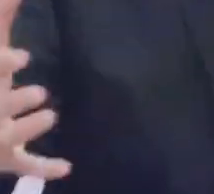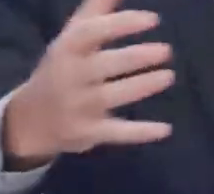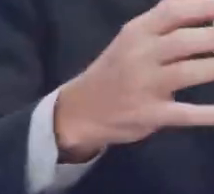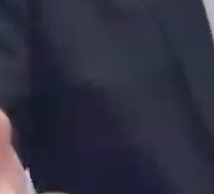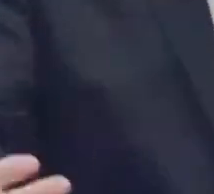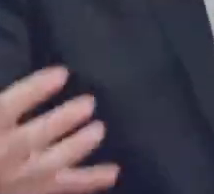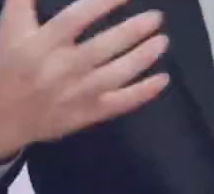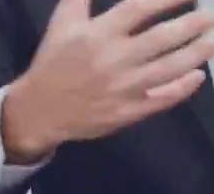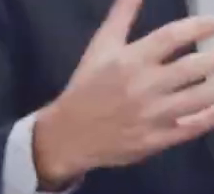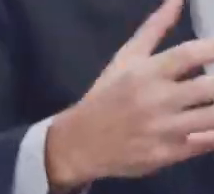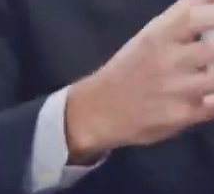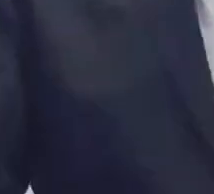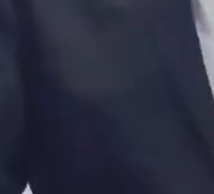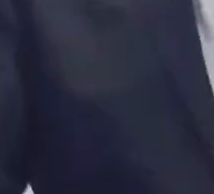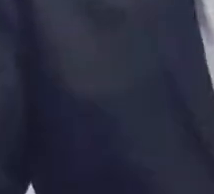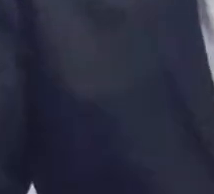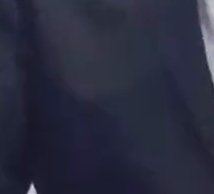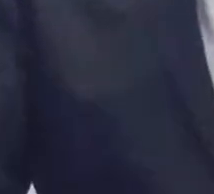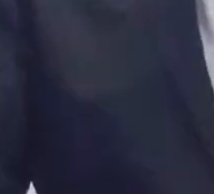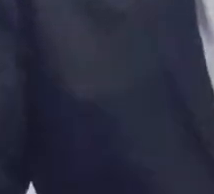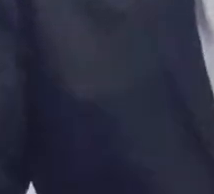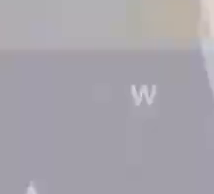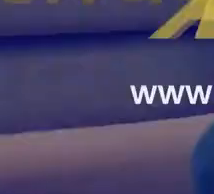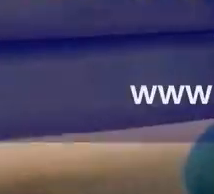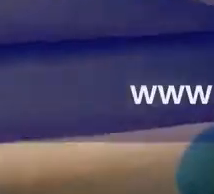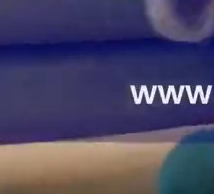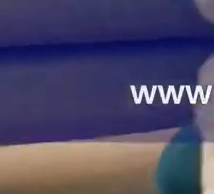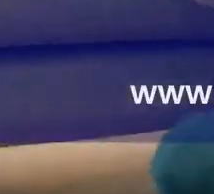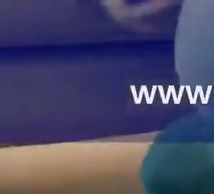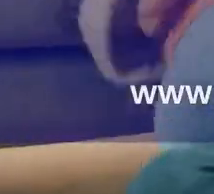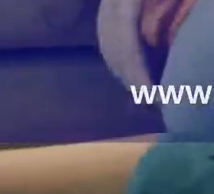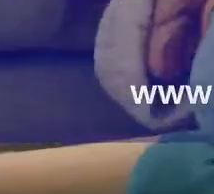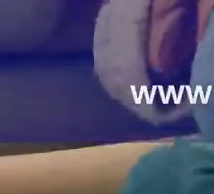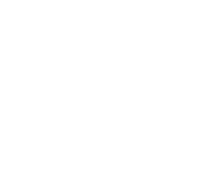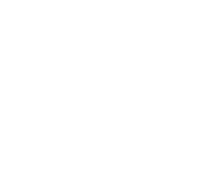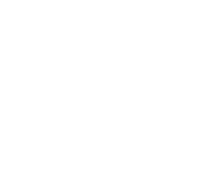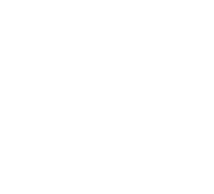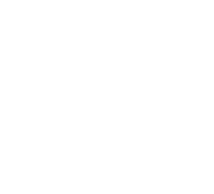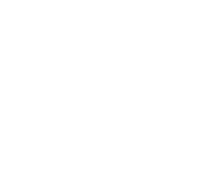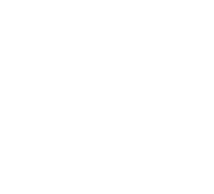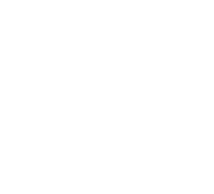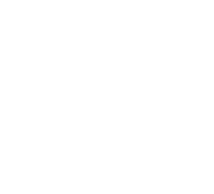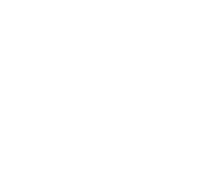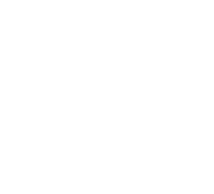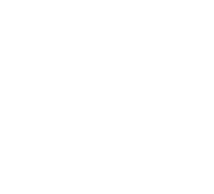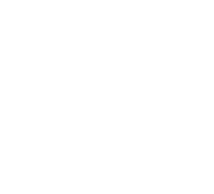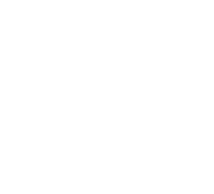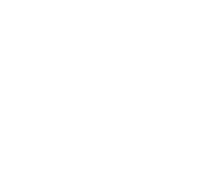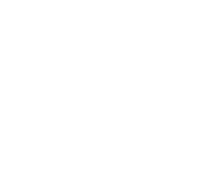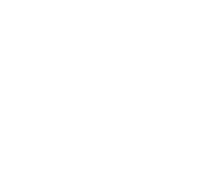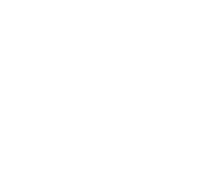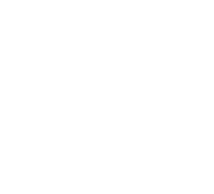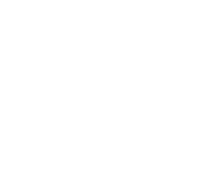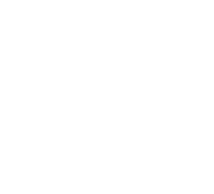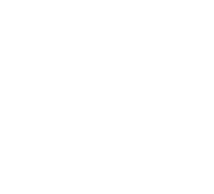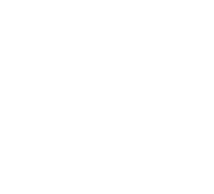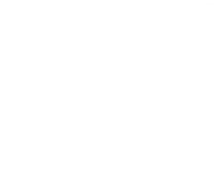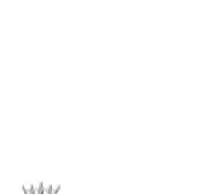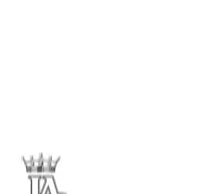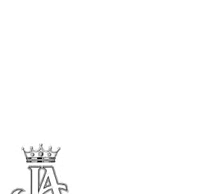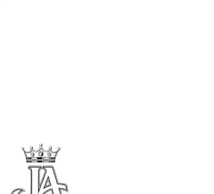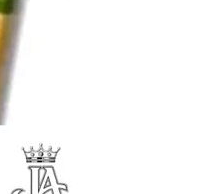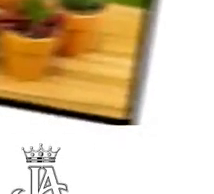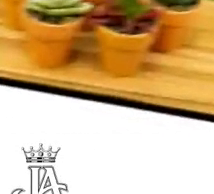Far more absorbable, and we could do it at such a small dose. Jimmy Abood will pay your VAT until Good